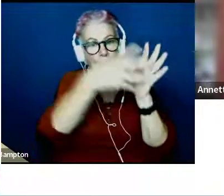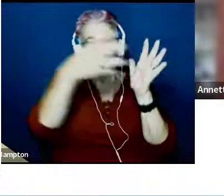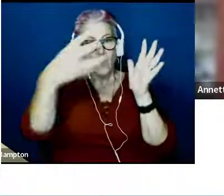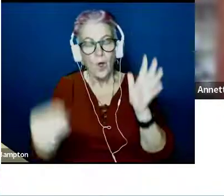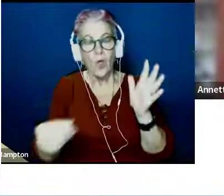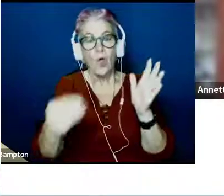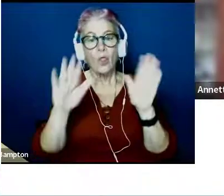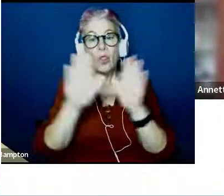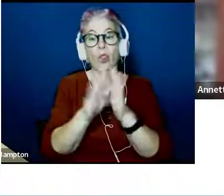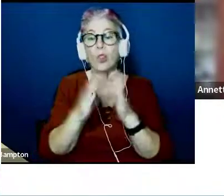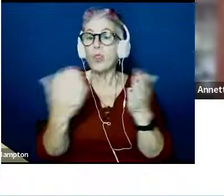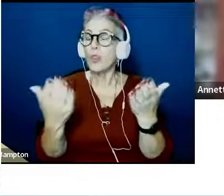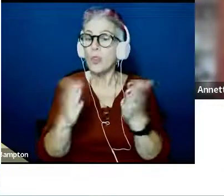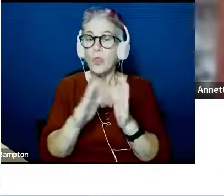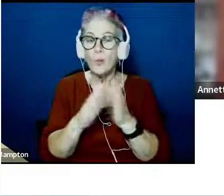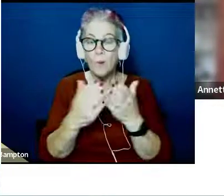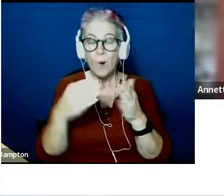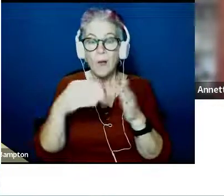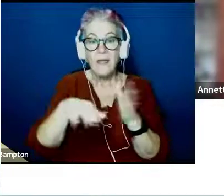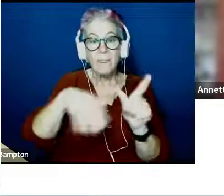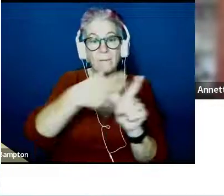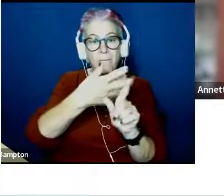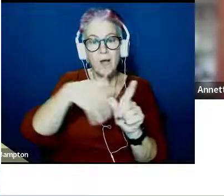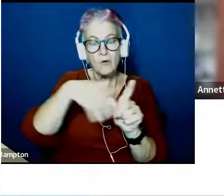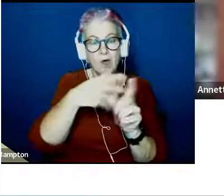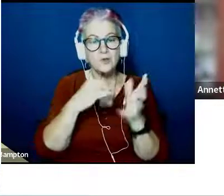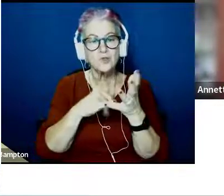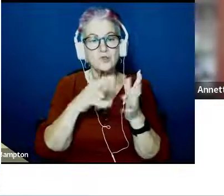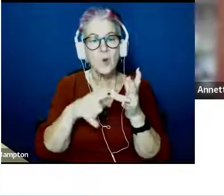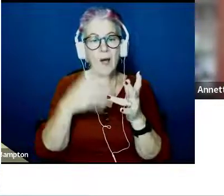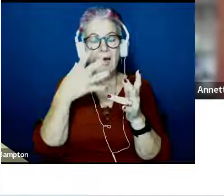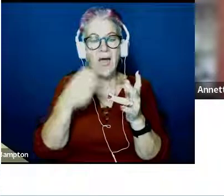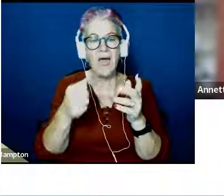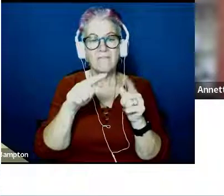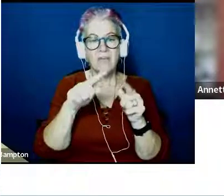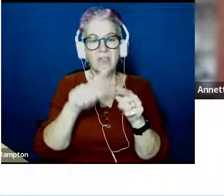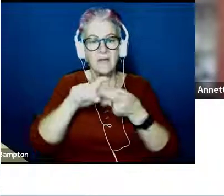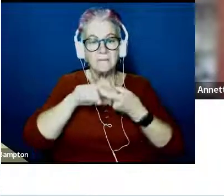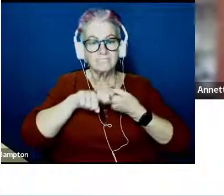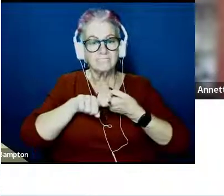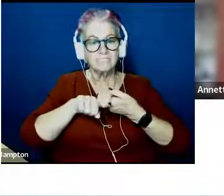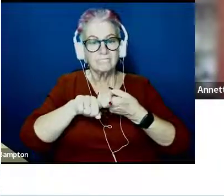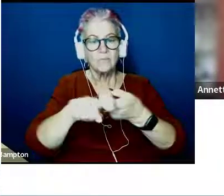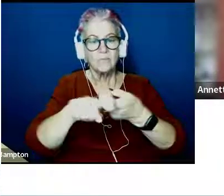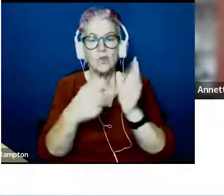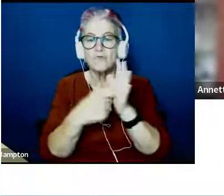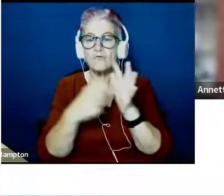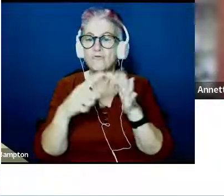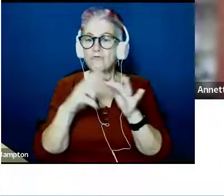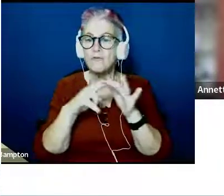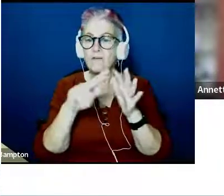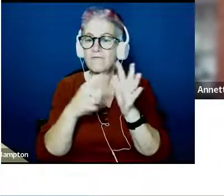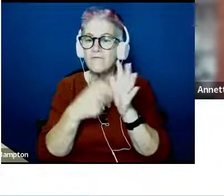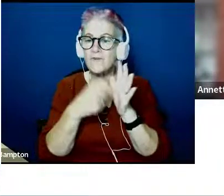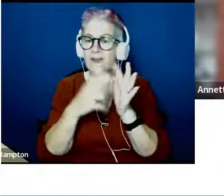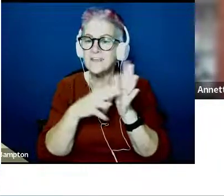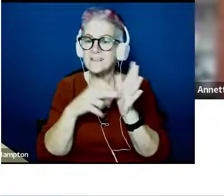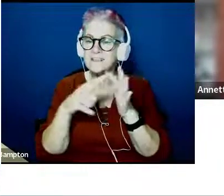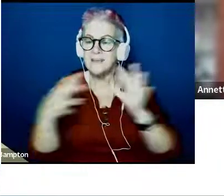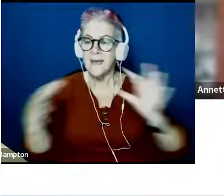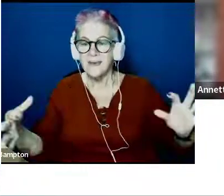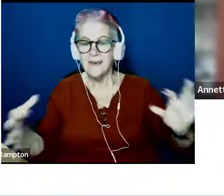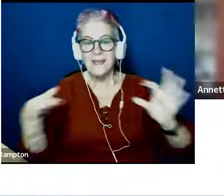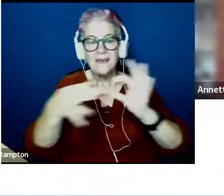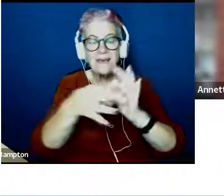book in the background, so that there is that constant reference and connection to text and